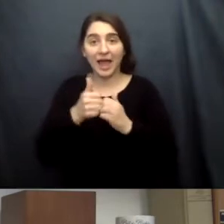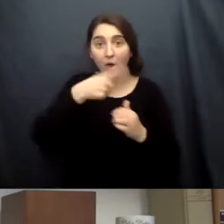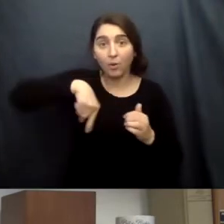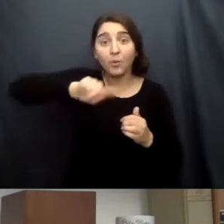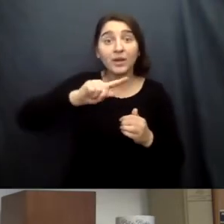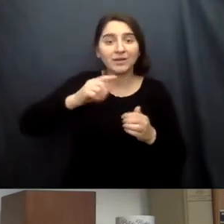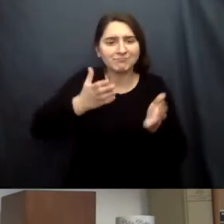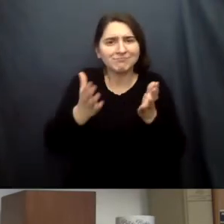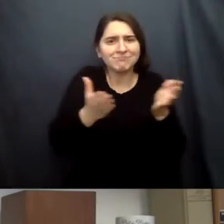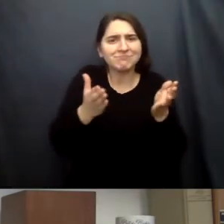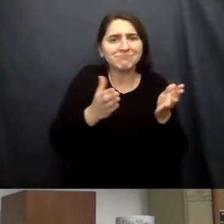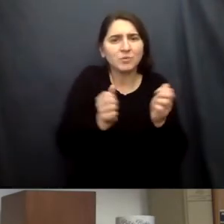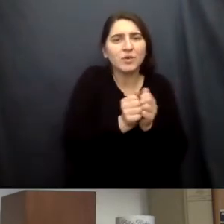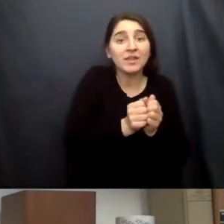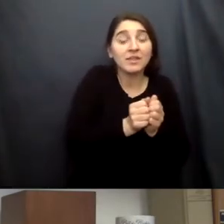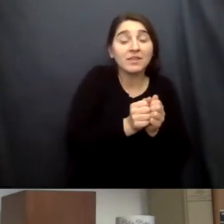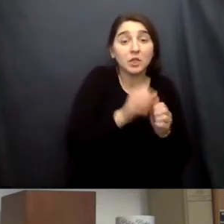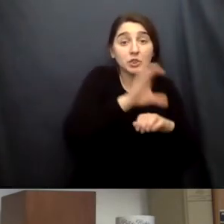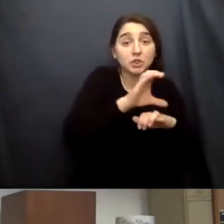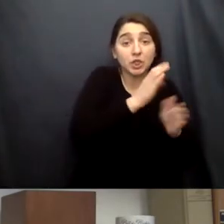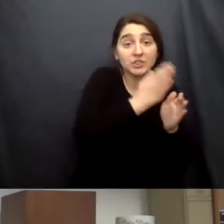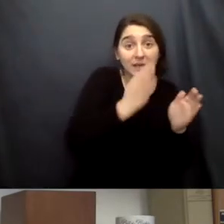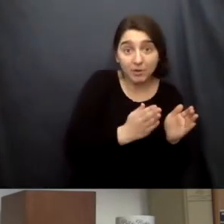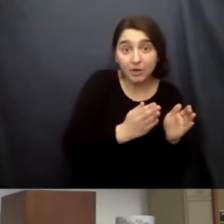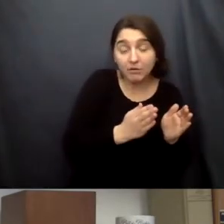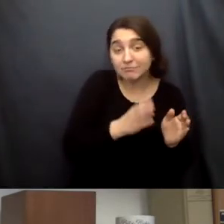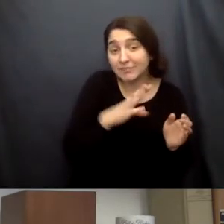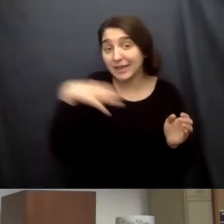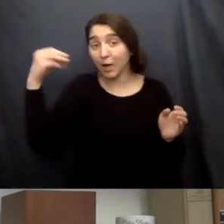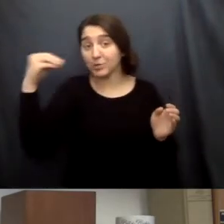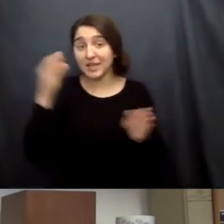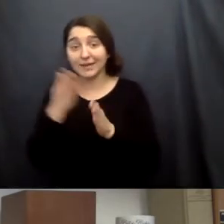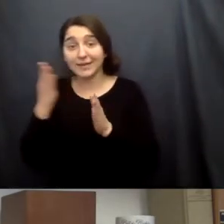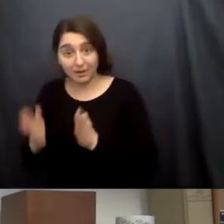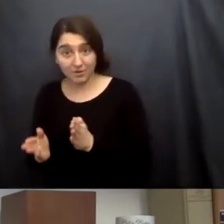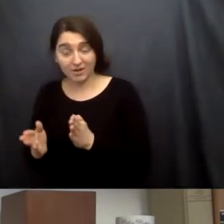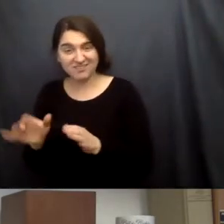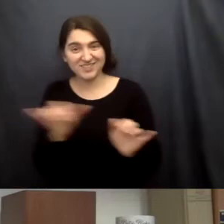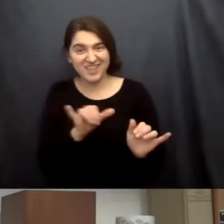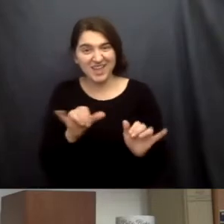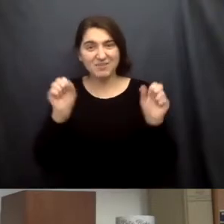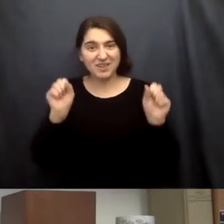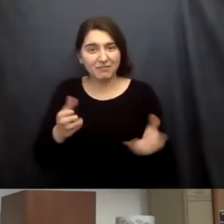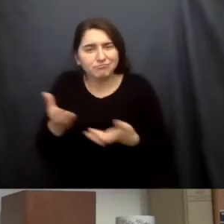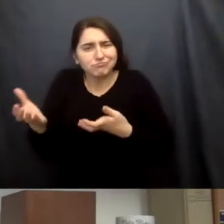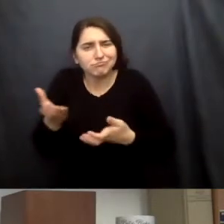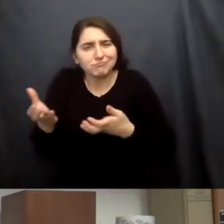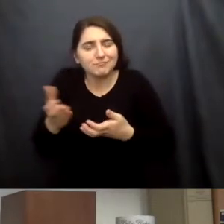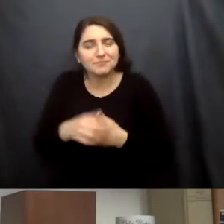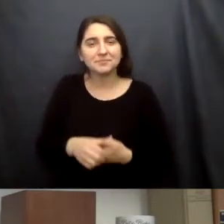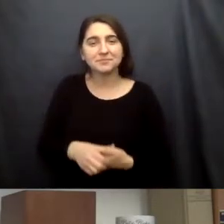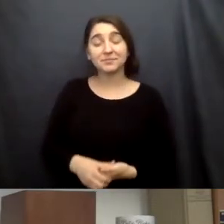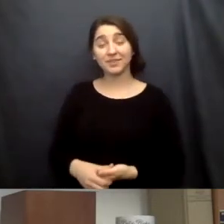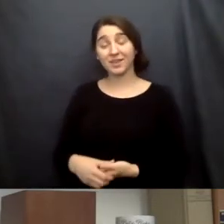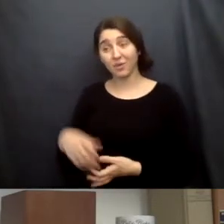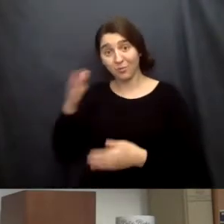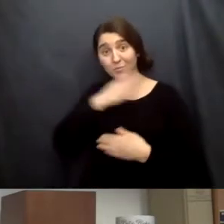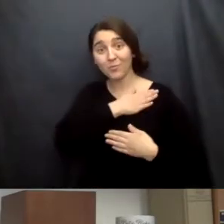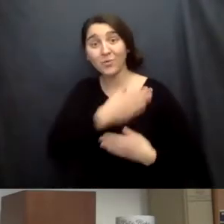are called to something higher, both in the way that we engage with our neighbors in church and outside the